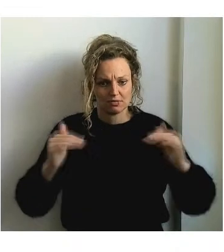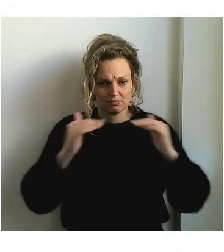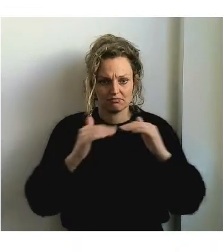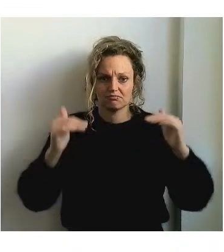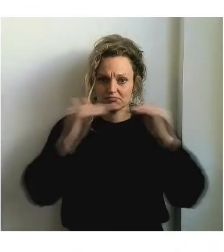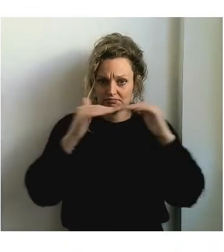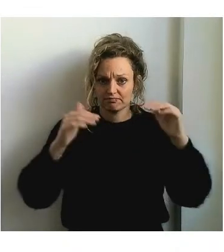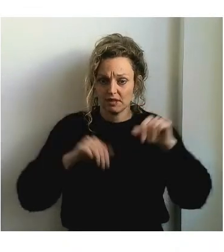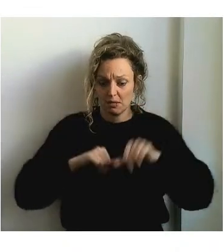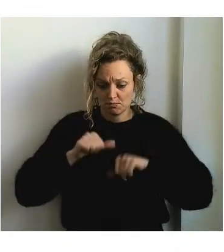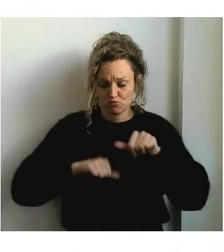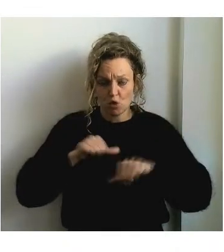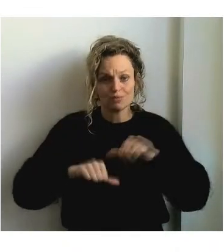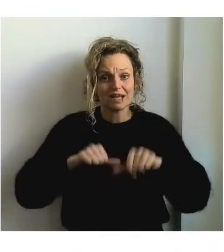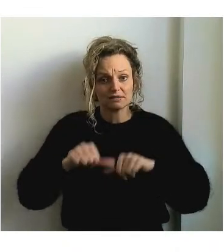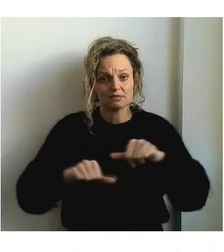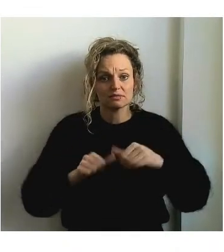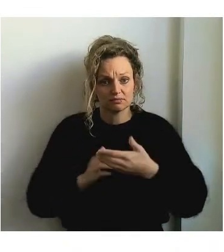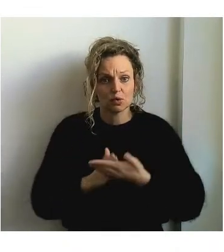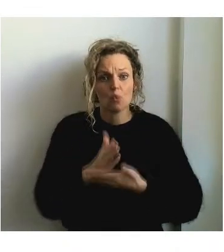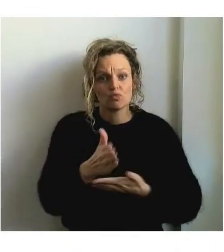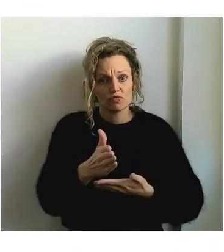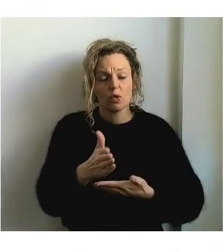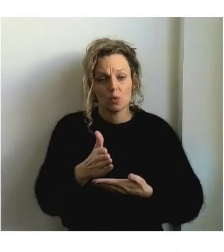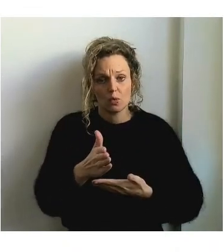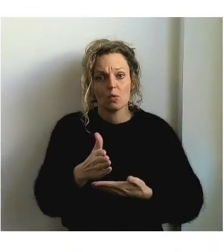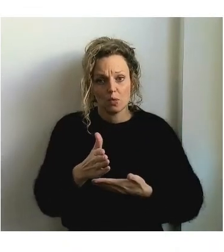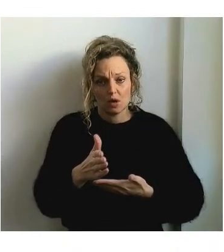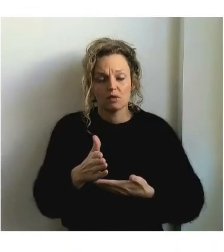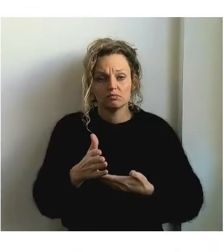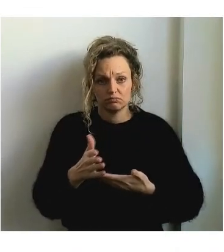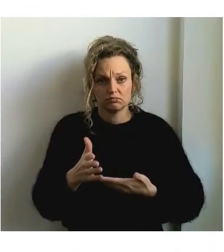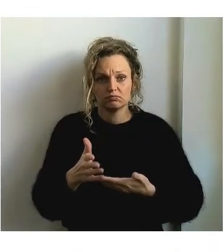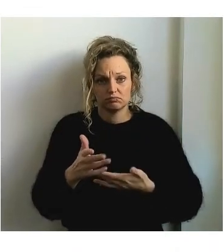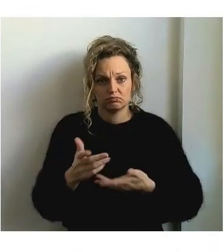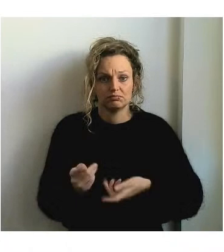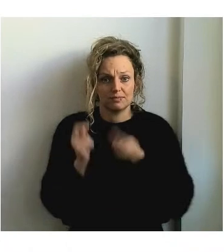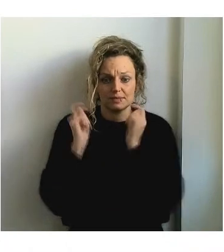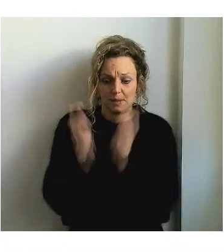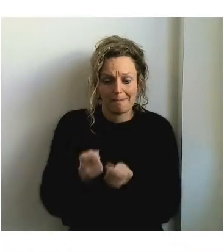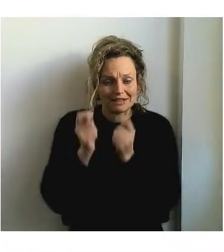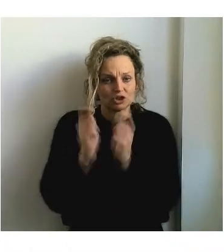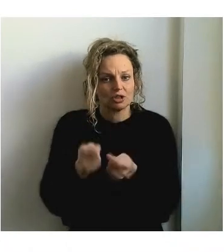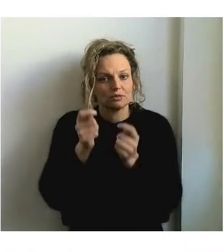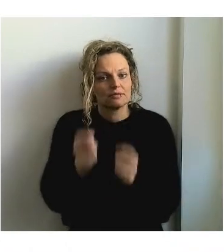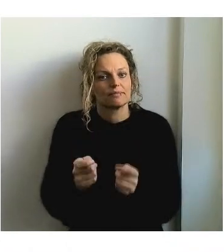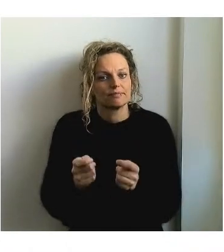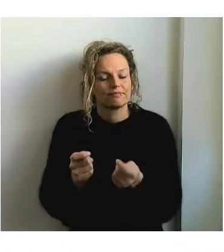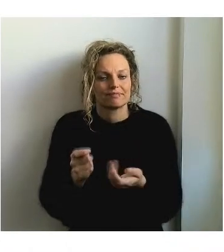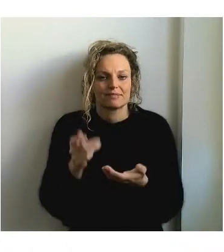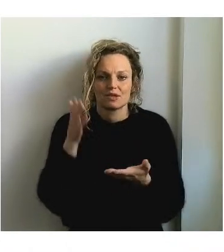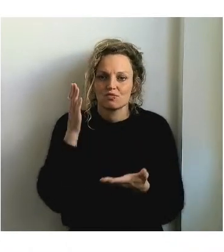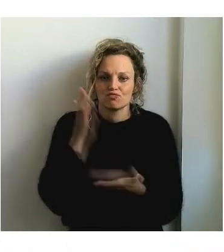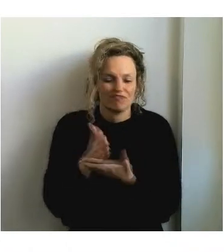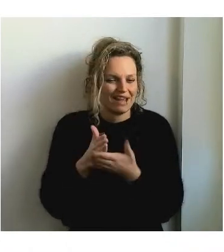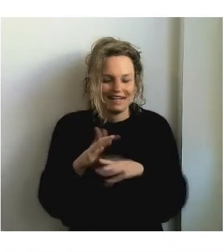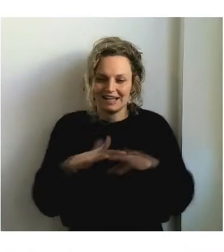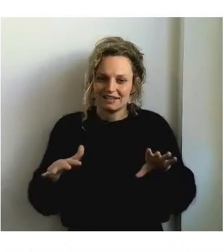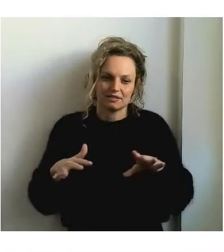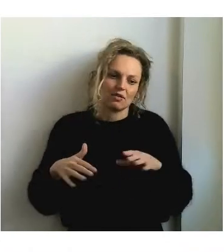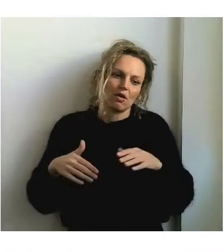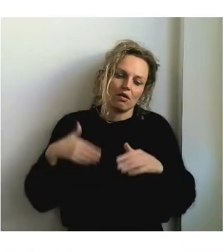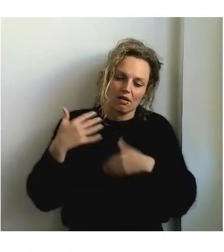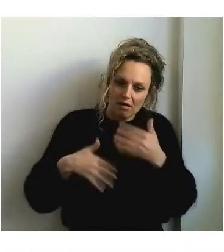through and a sort of a kind of a benchmark submission to complete, it's not a really arduous one. And having worked